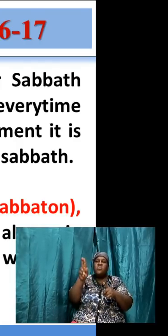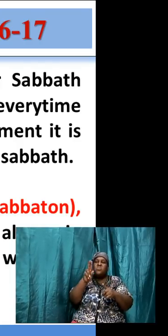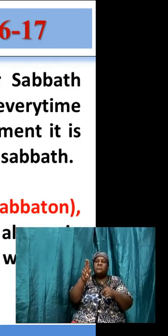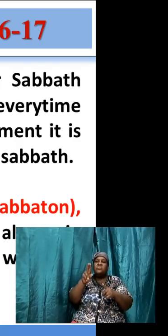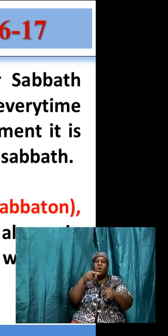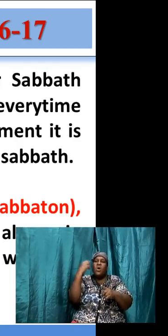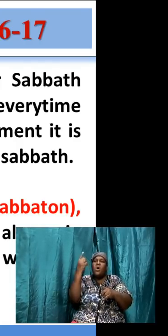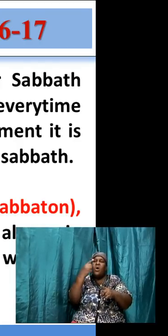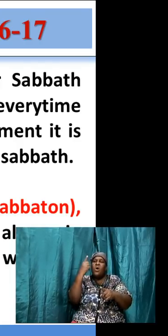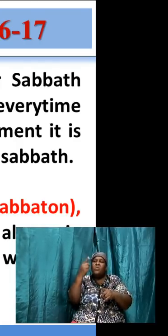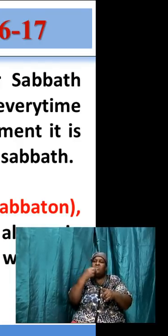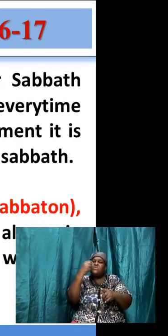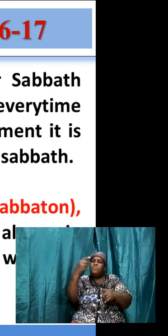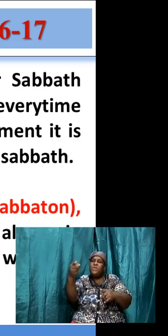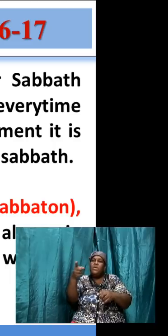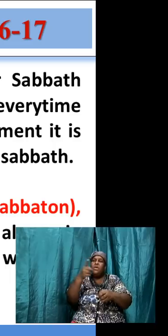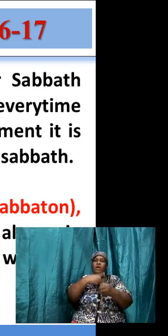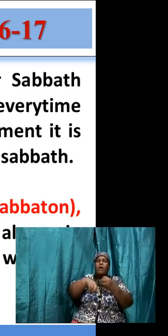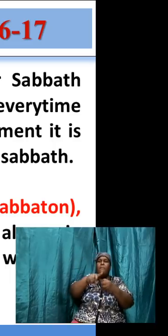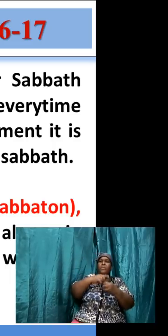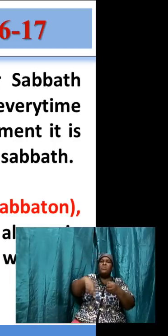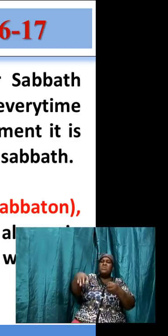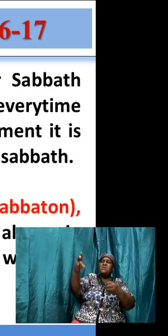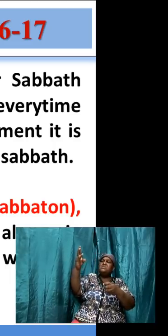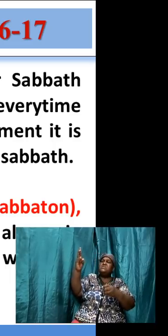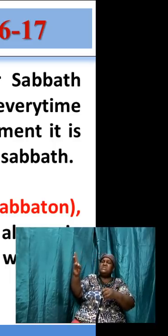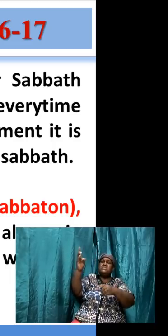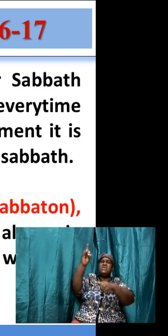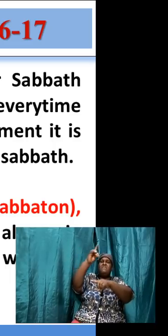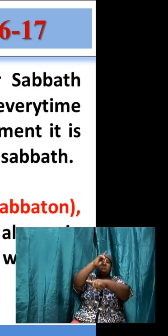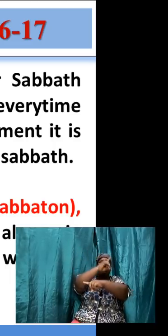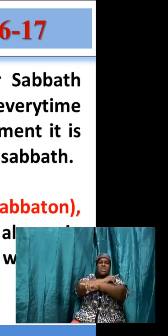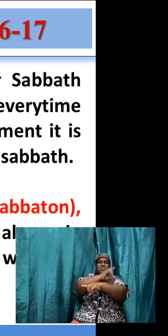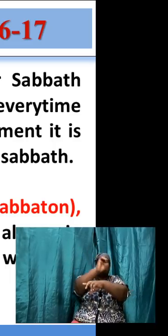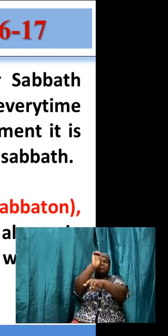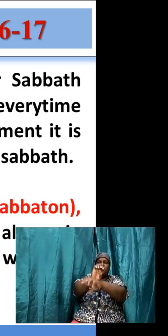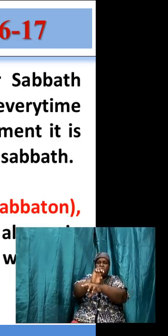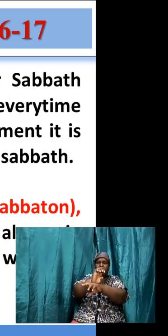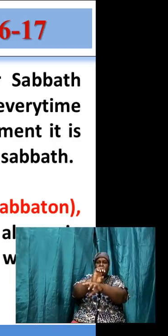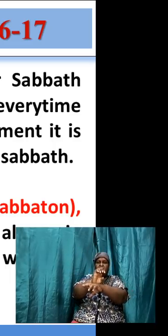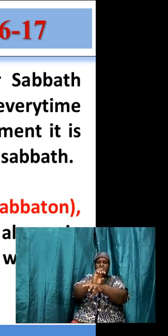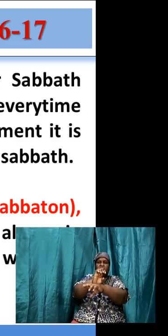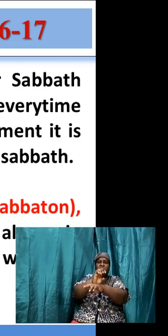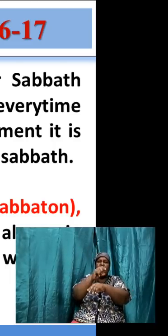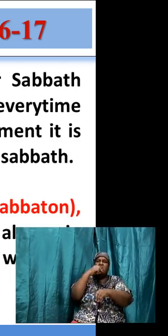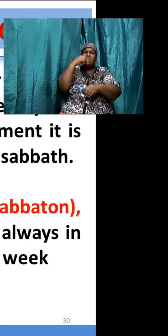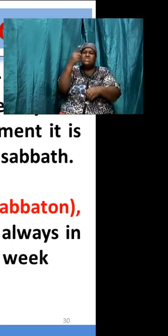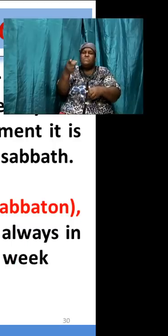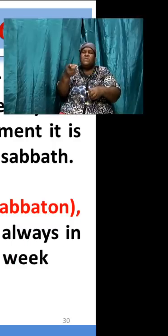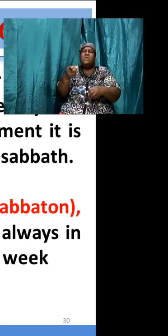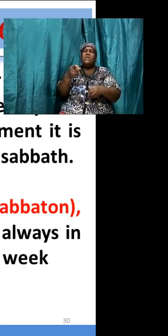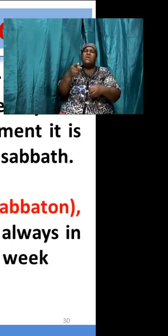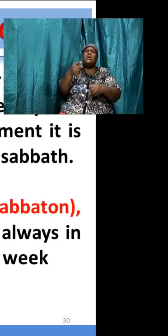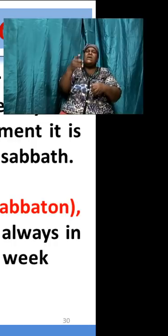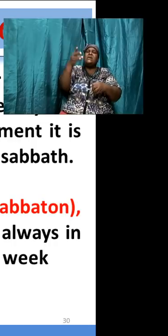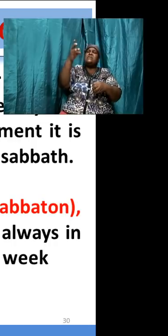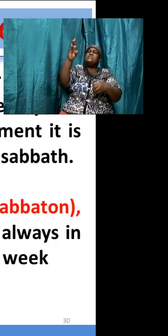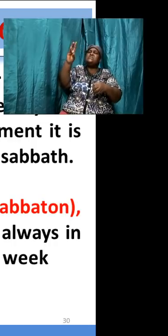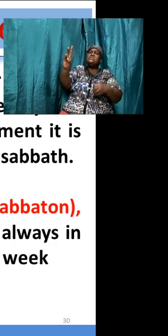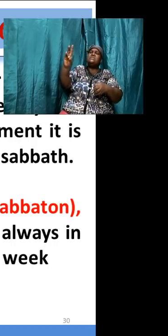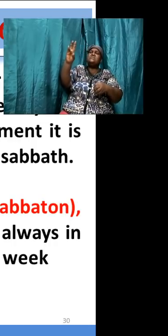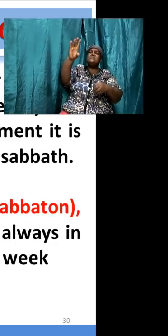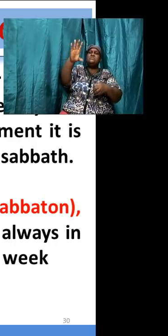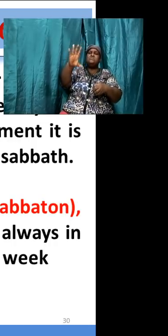sabbath actually it occurs 68 times in 62 verses